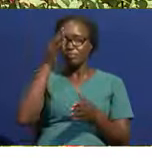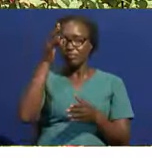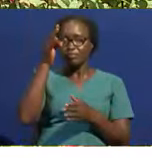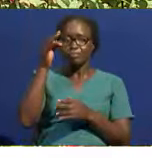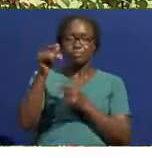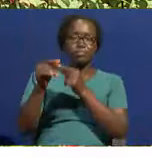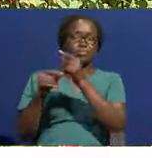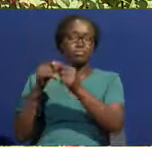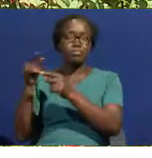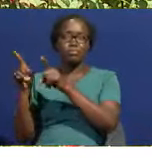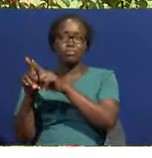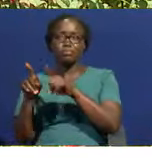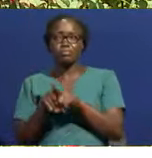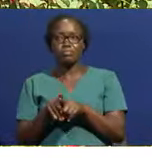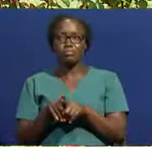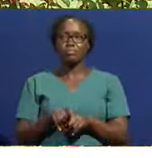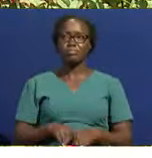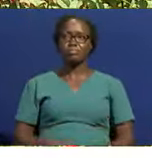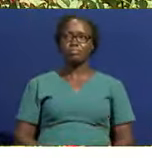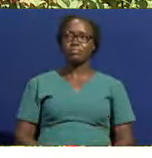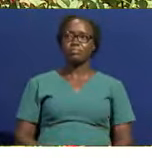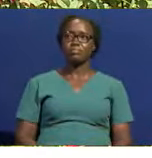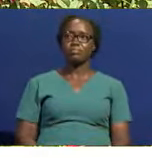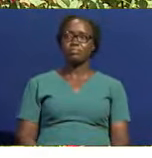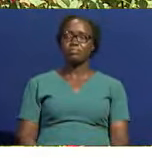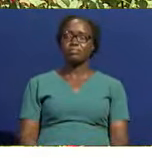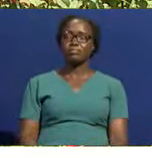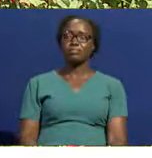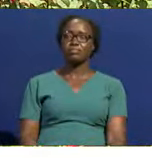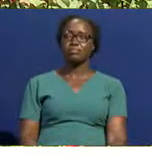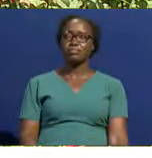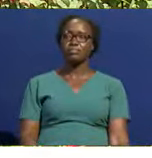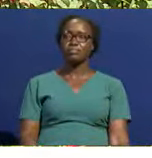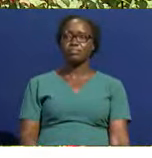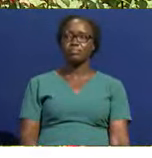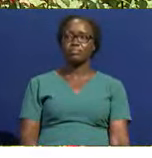generations as well. Yusuf Wa reporting for Prime Edition in Nairobi.